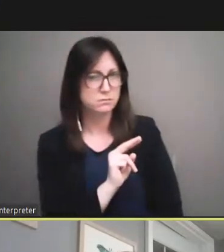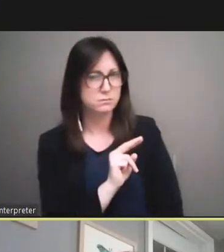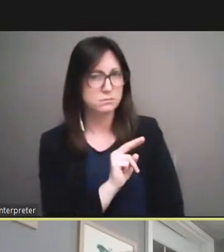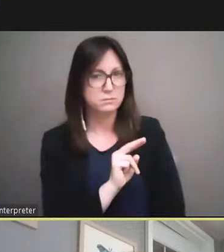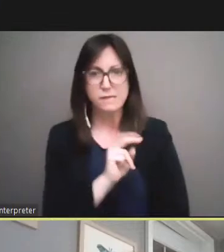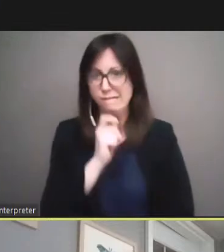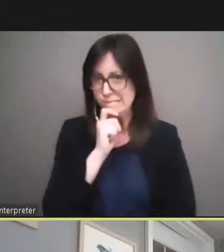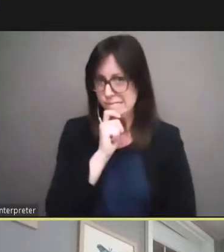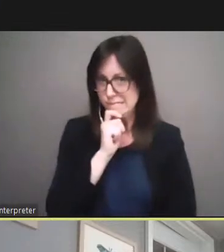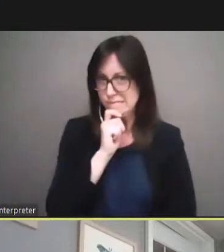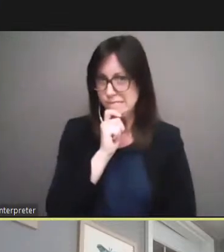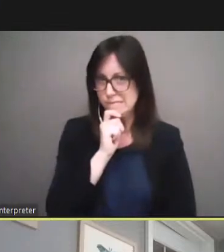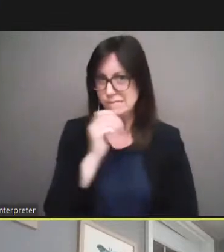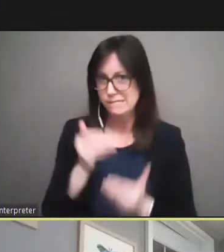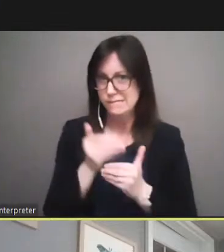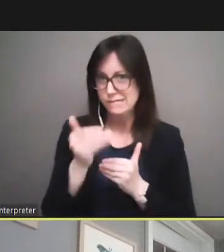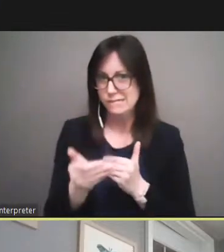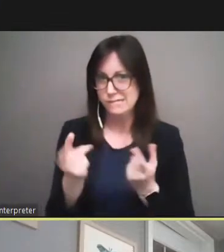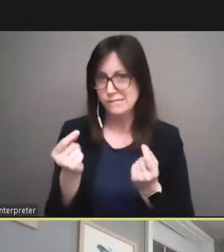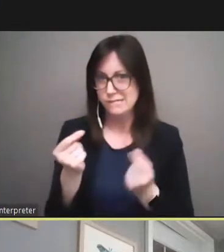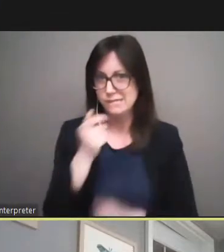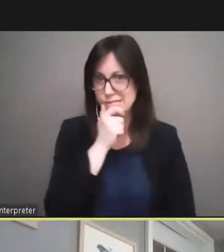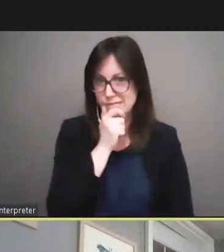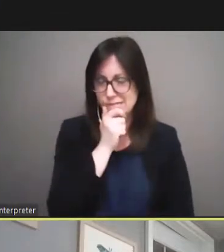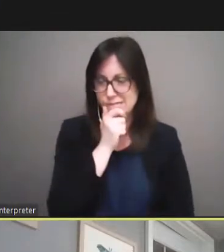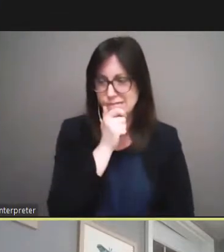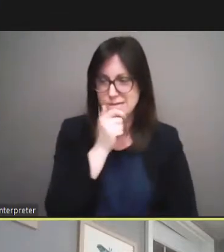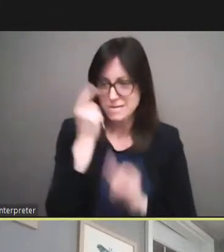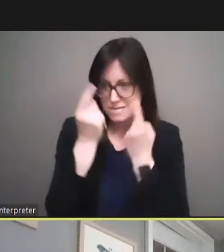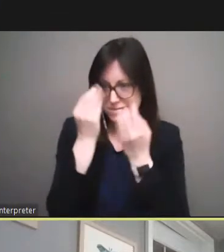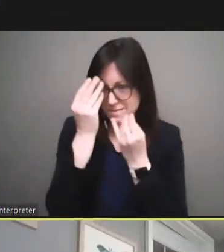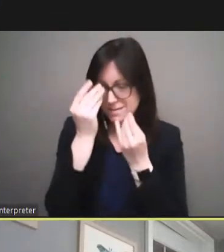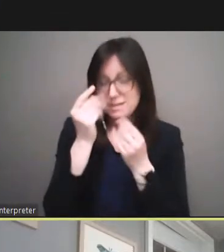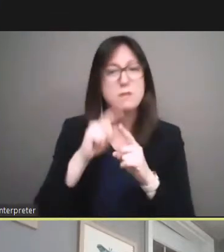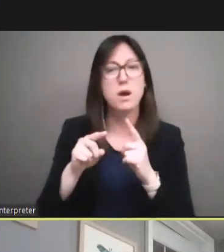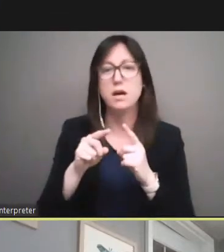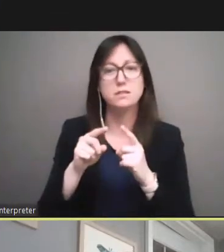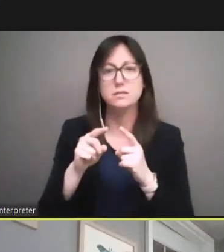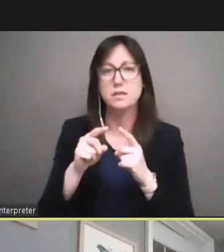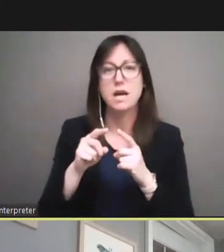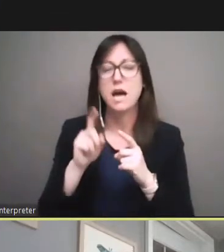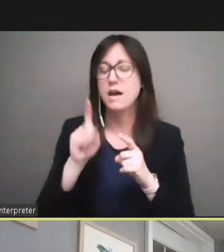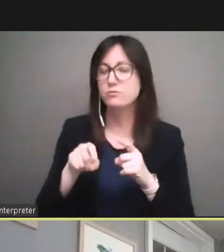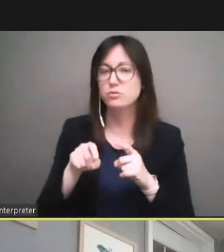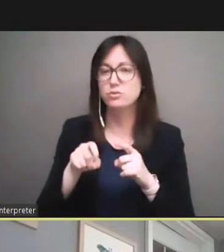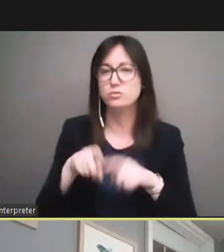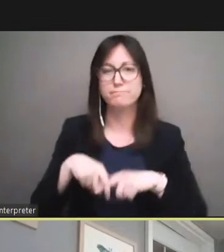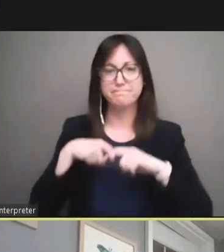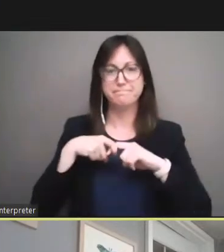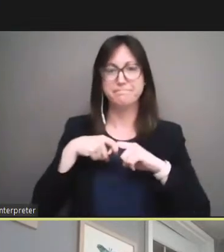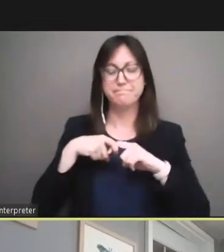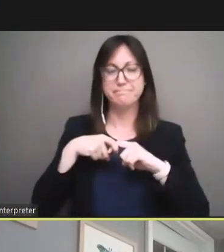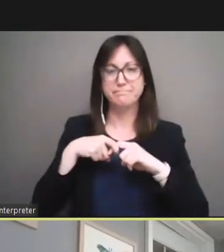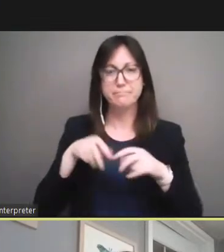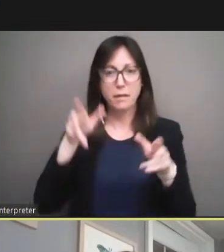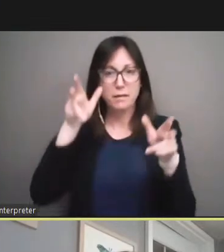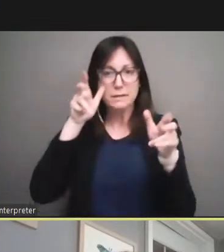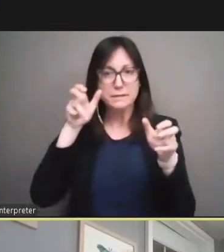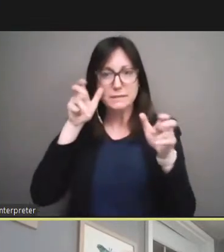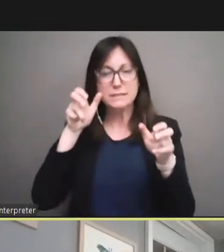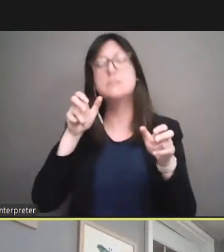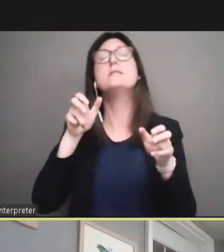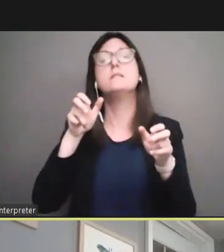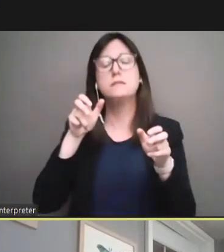do next? And it's just that. It's baby steps. It's listening. It's